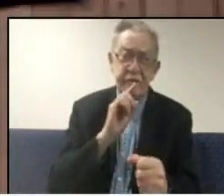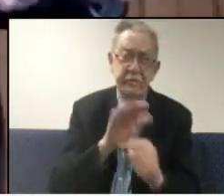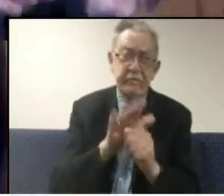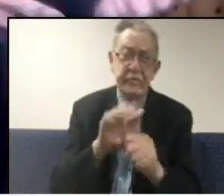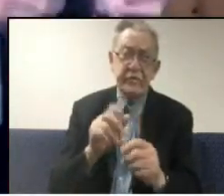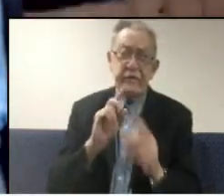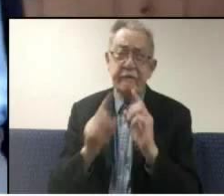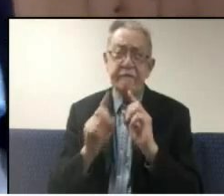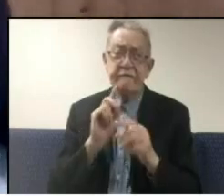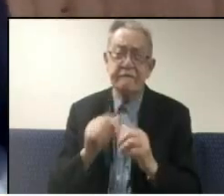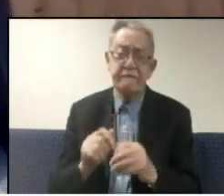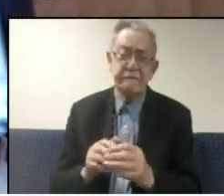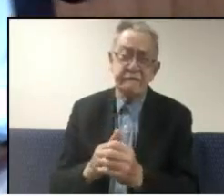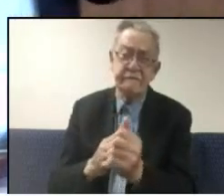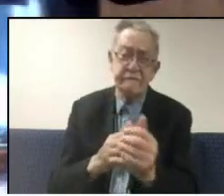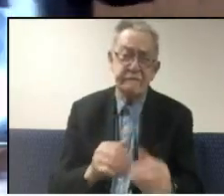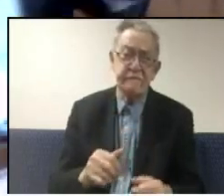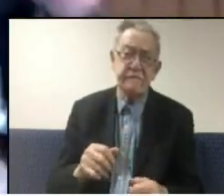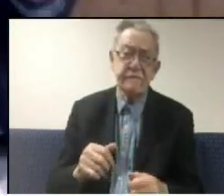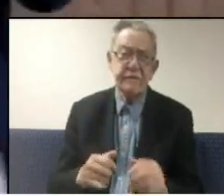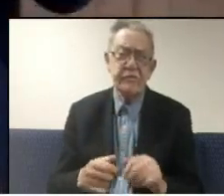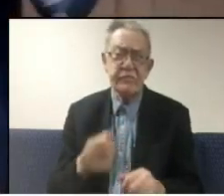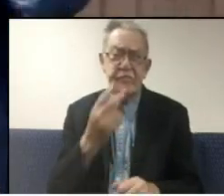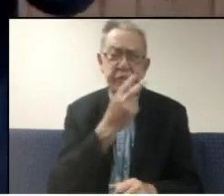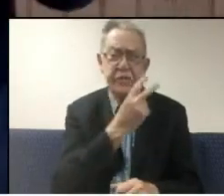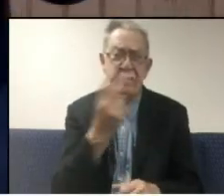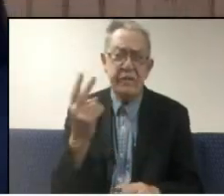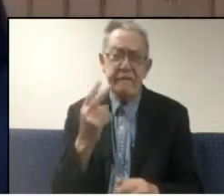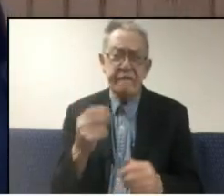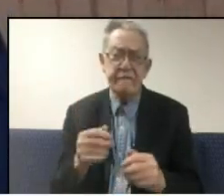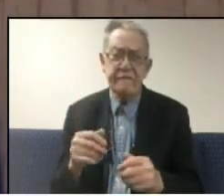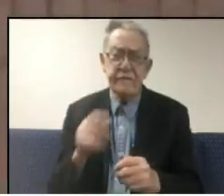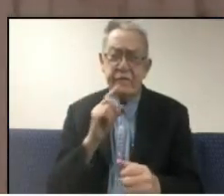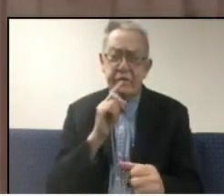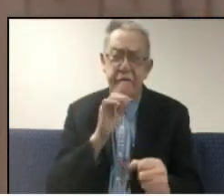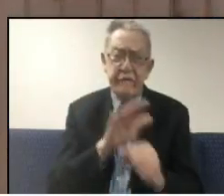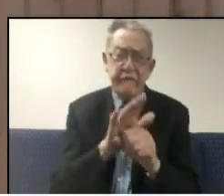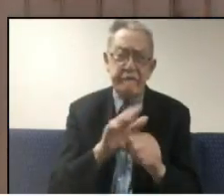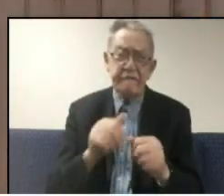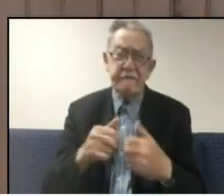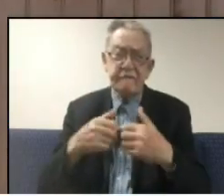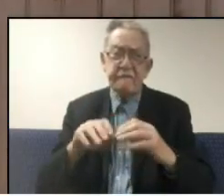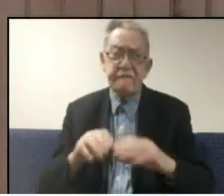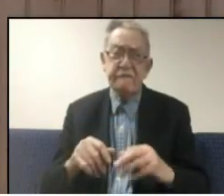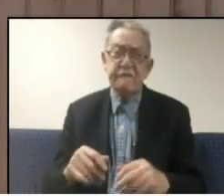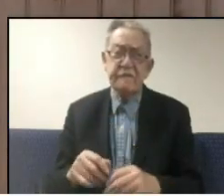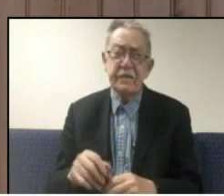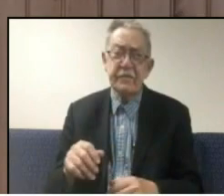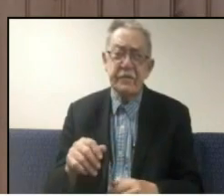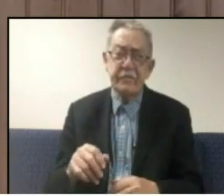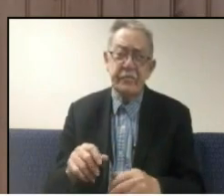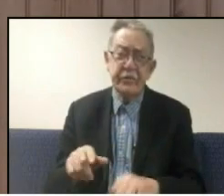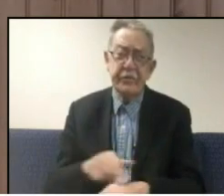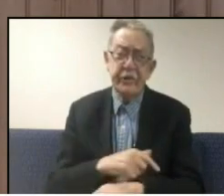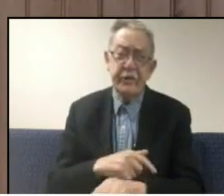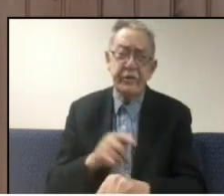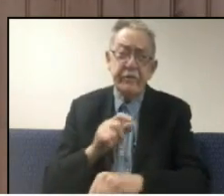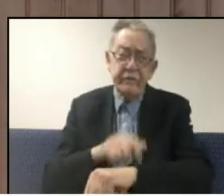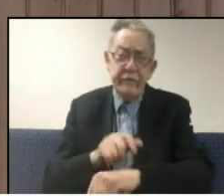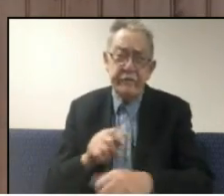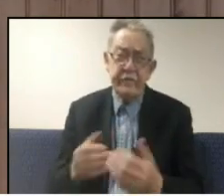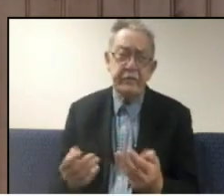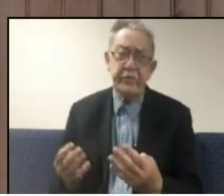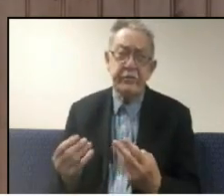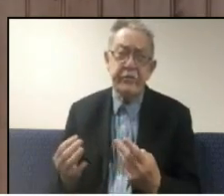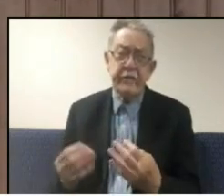him, he had led him, but he didn't really get to see it even till what was near the end of his and Sarah's life. And so